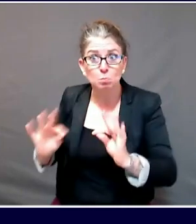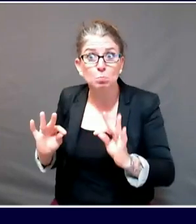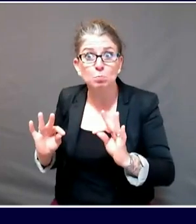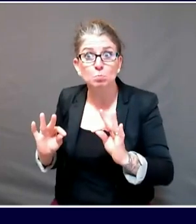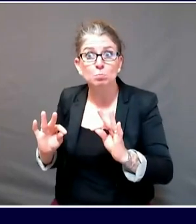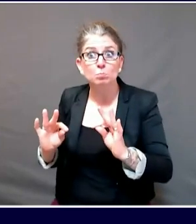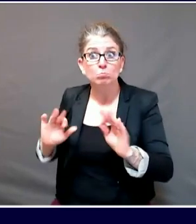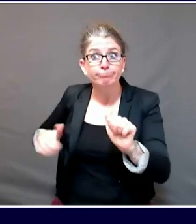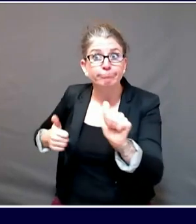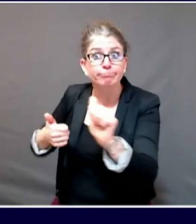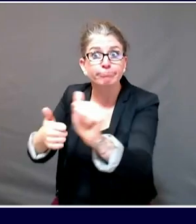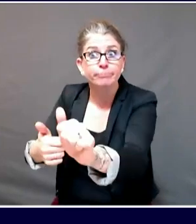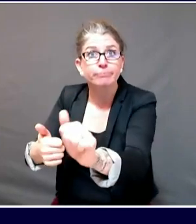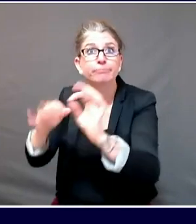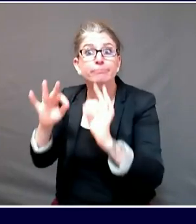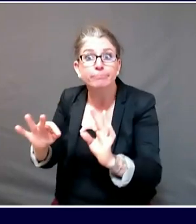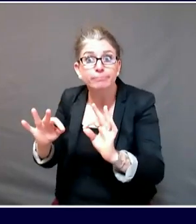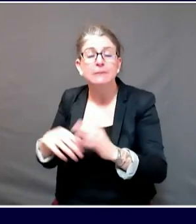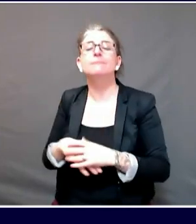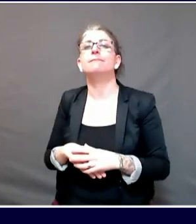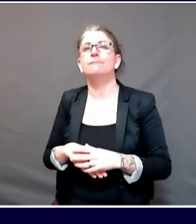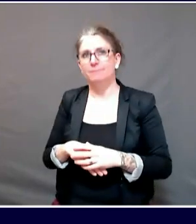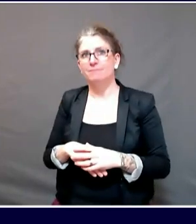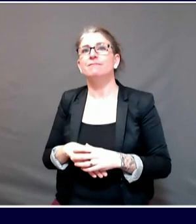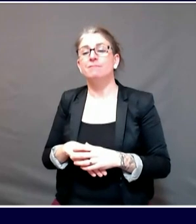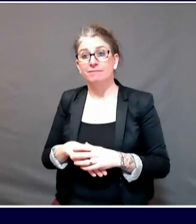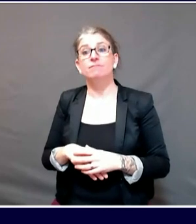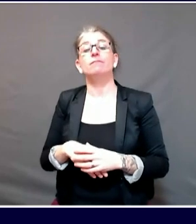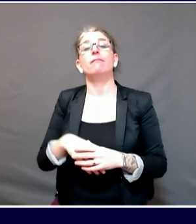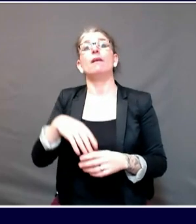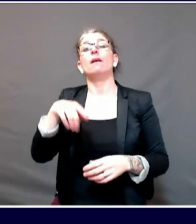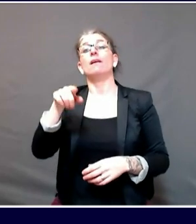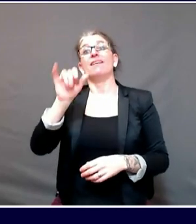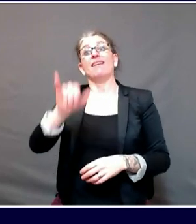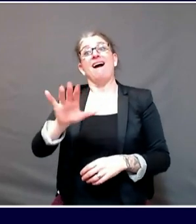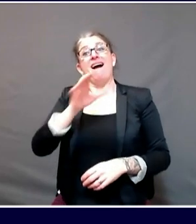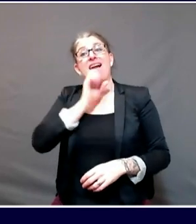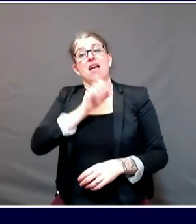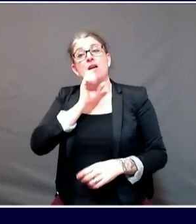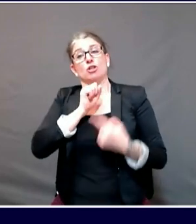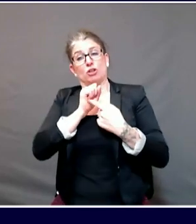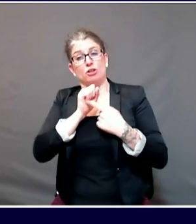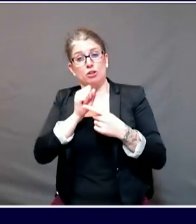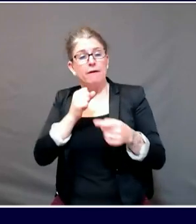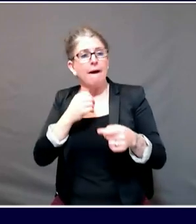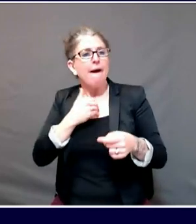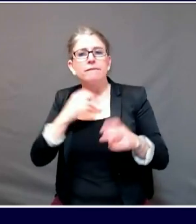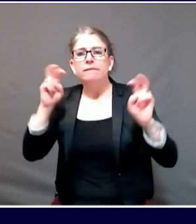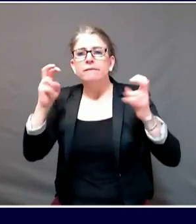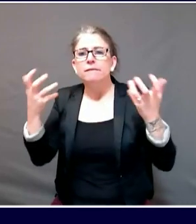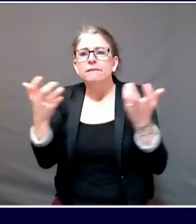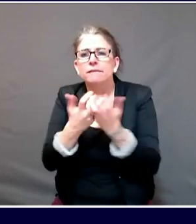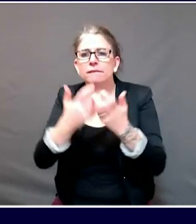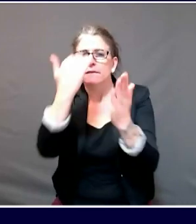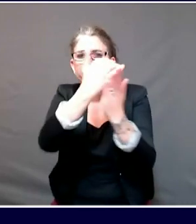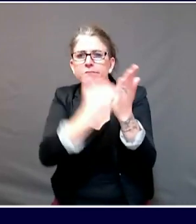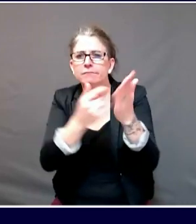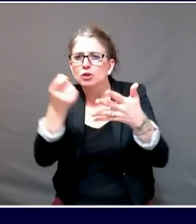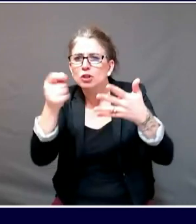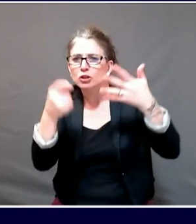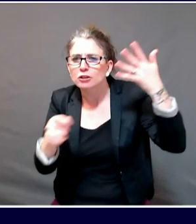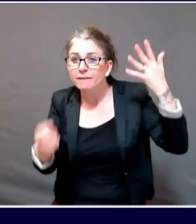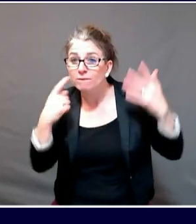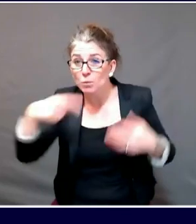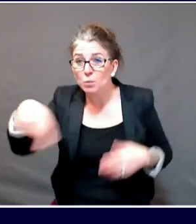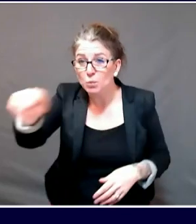putting off, going in to visit your primary care physician, all of the things that many of us have put off during the